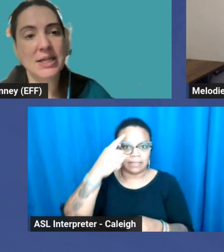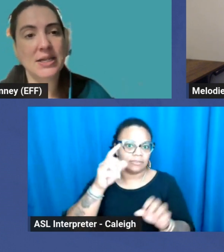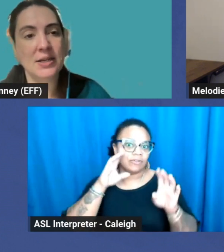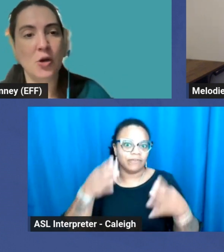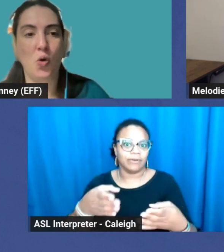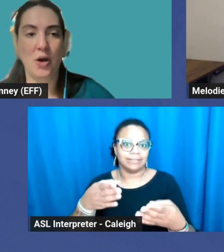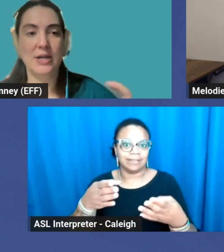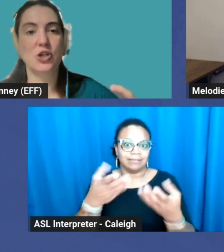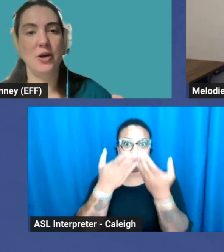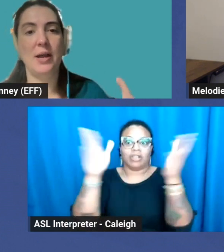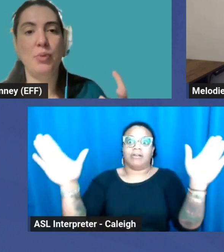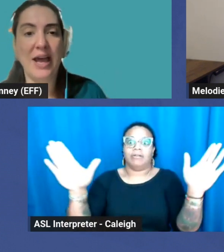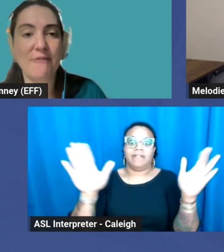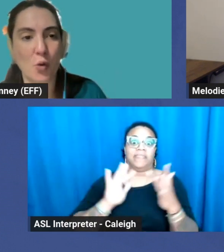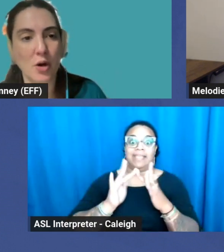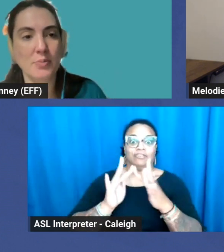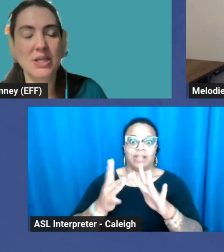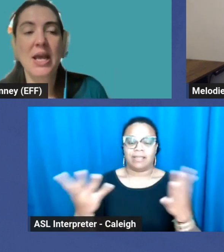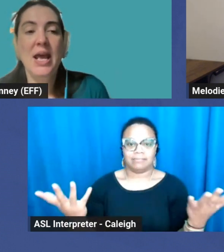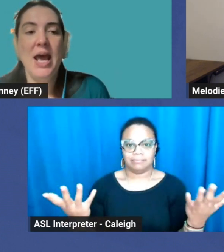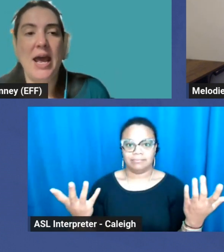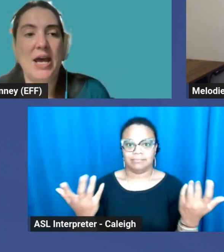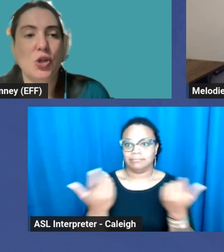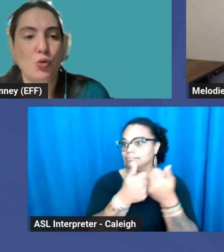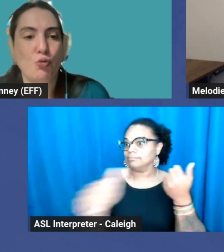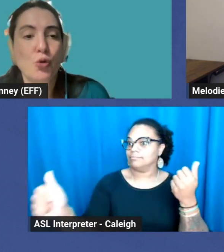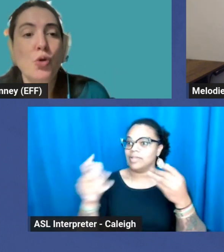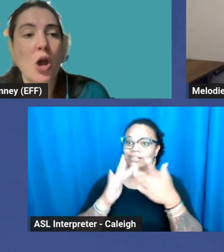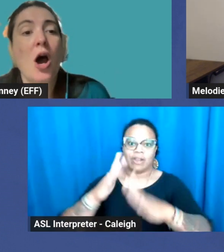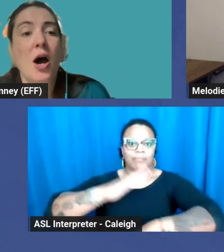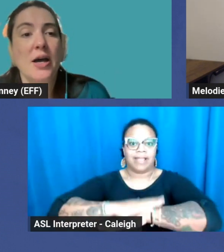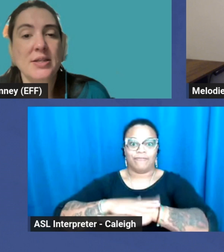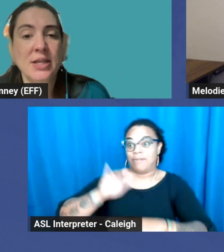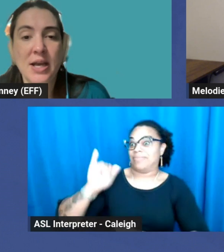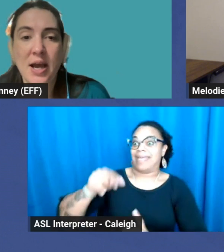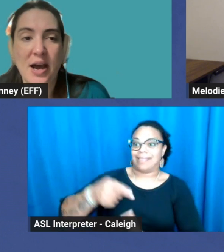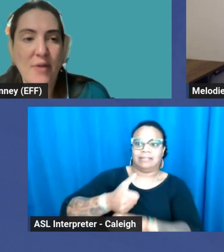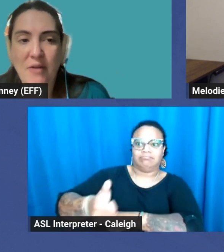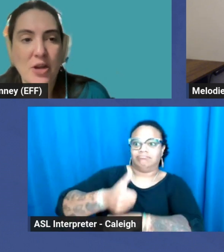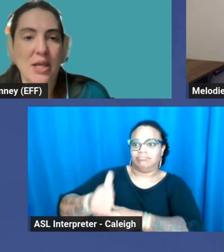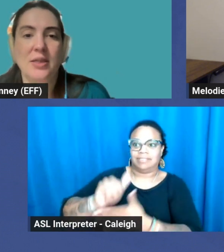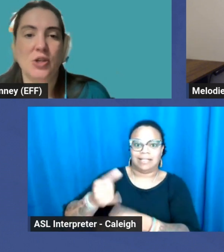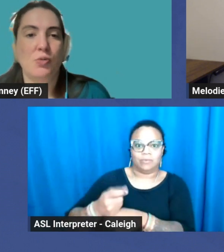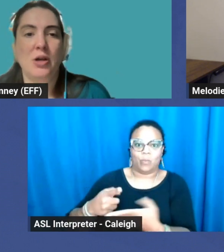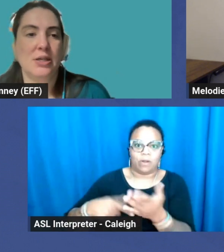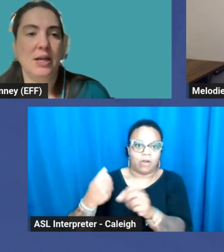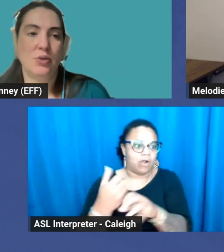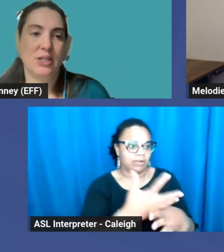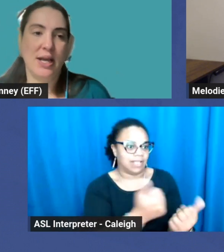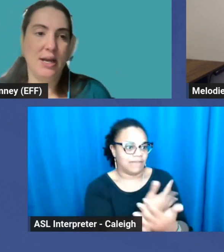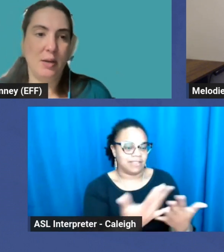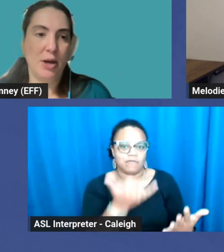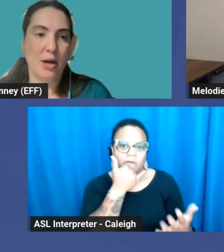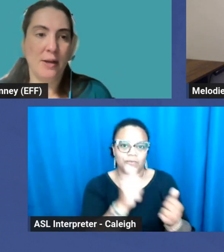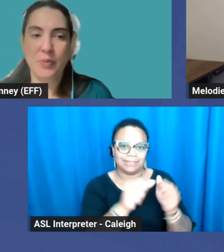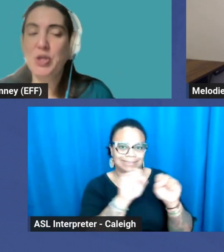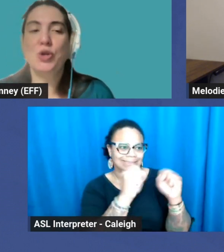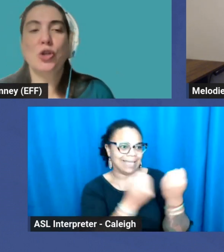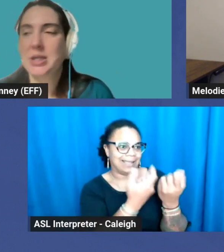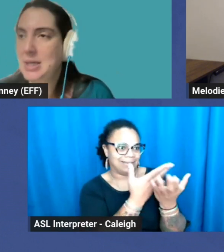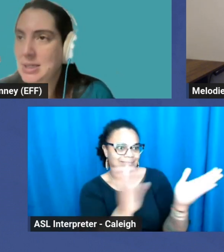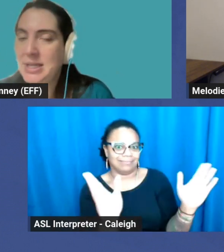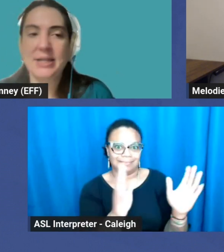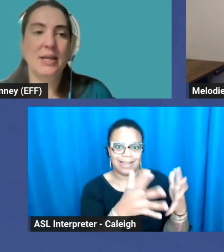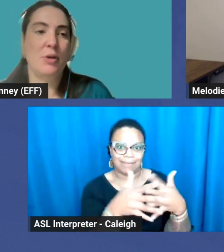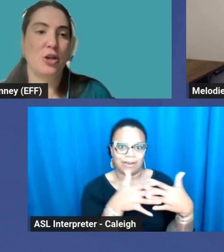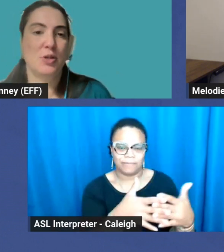internet or internet platforms as the root cause of everything that is wrong today with society in America. I mean, you can